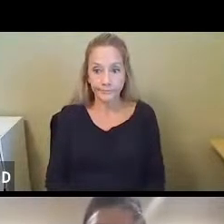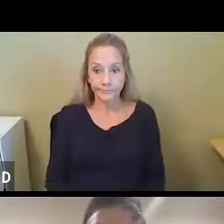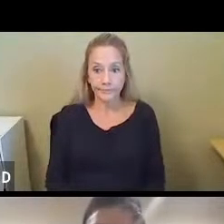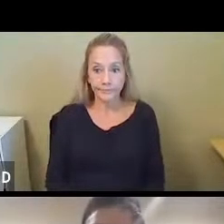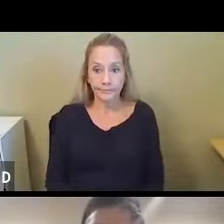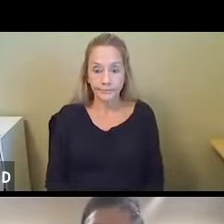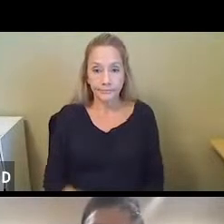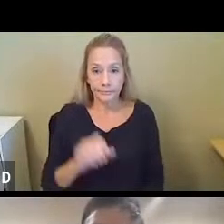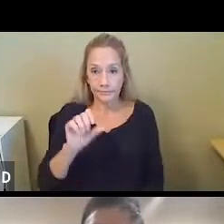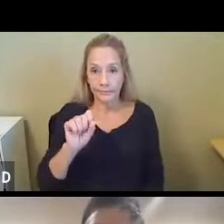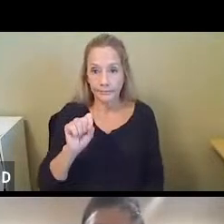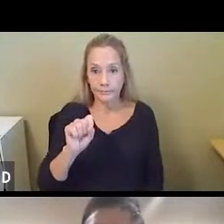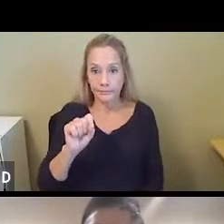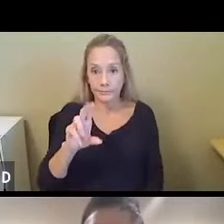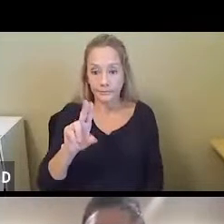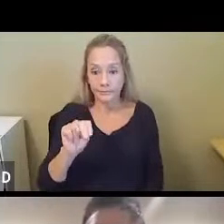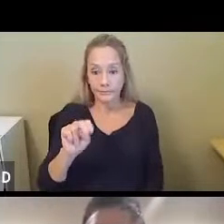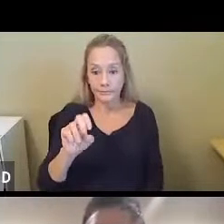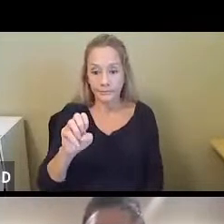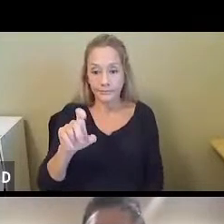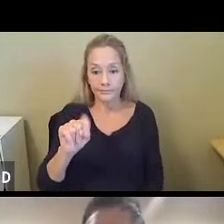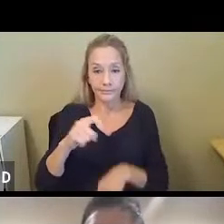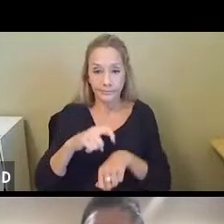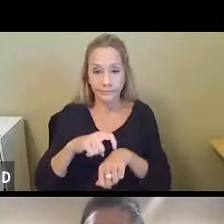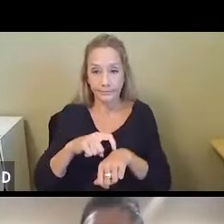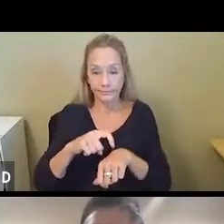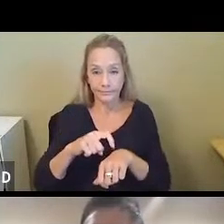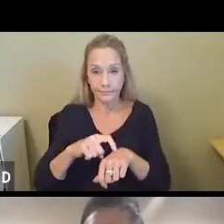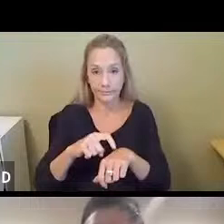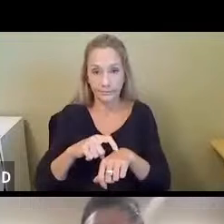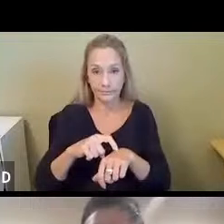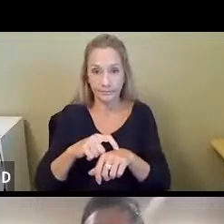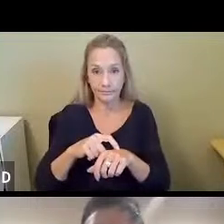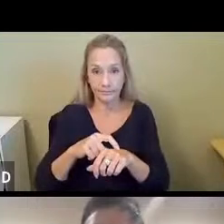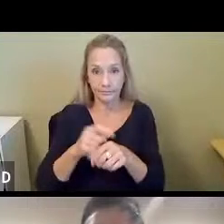so the sunset on this regulation is?